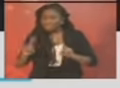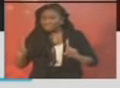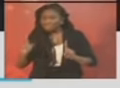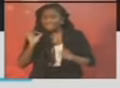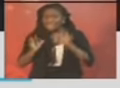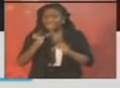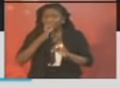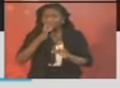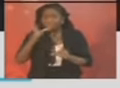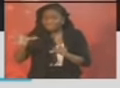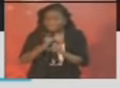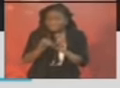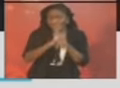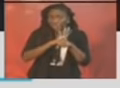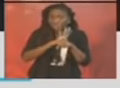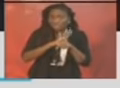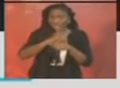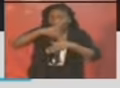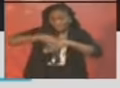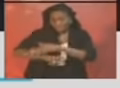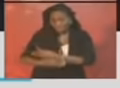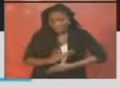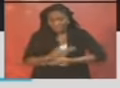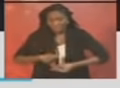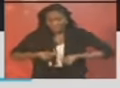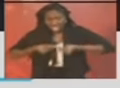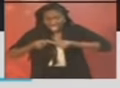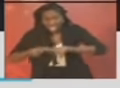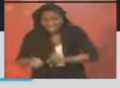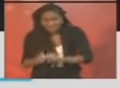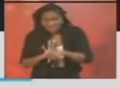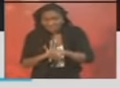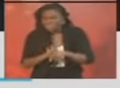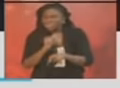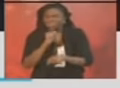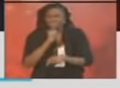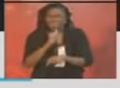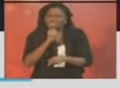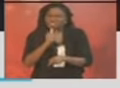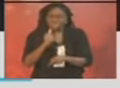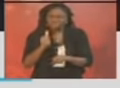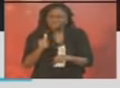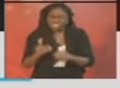of COVID-19 to the unborn baby or to the baby after delivery.